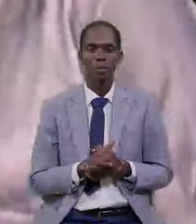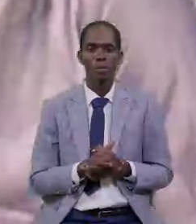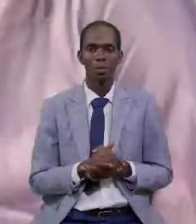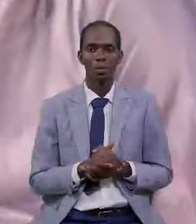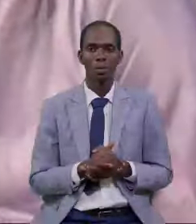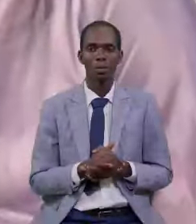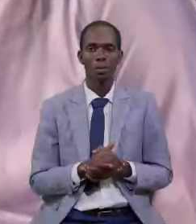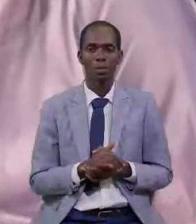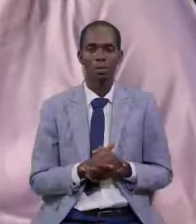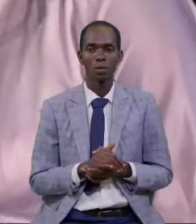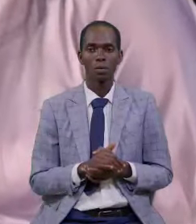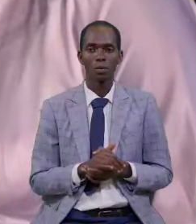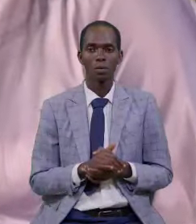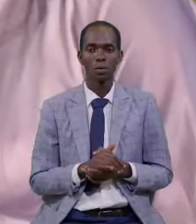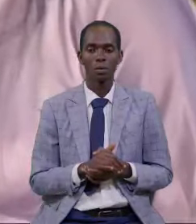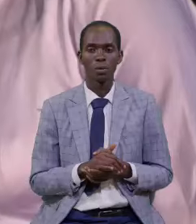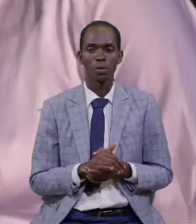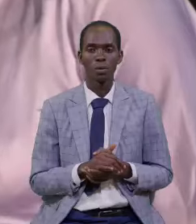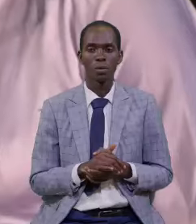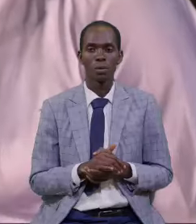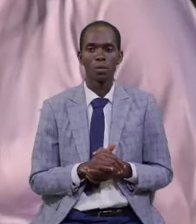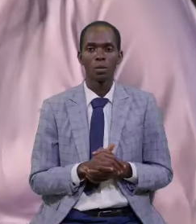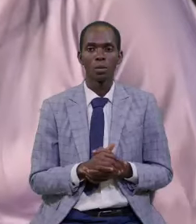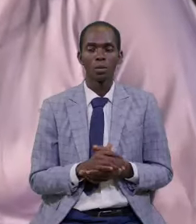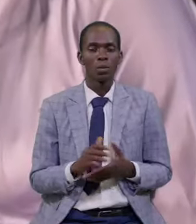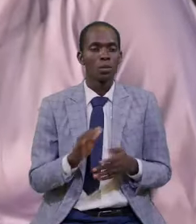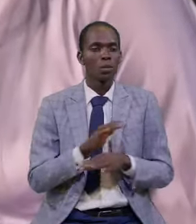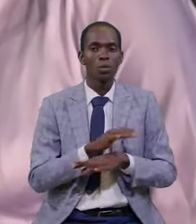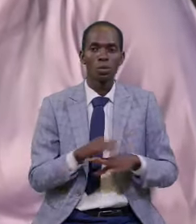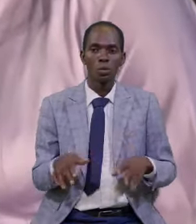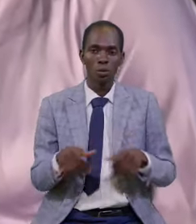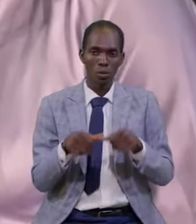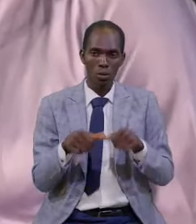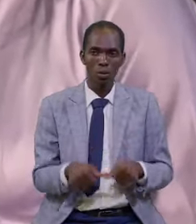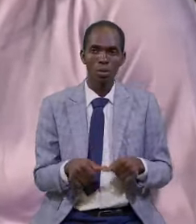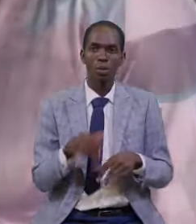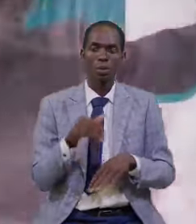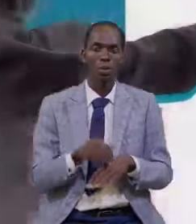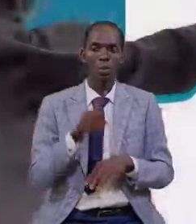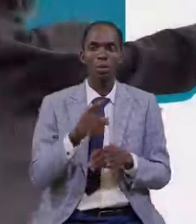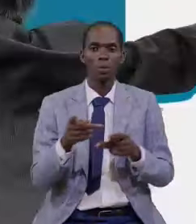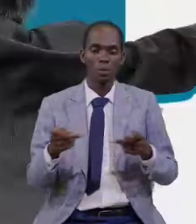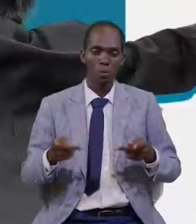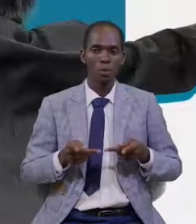Don't stay in one place. Don't be clustered around one place. Spread yourselves.